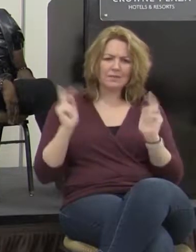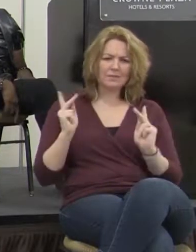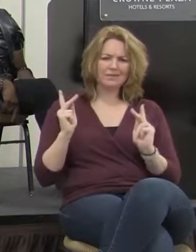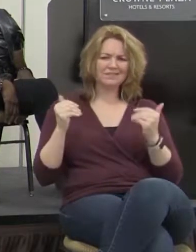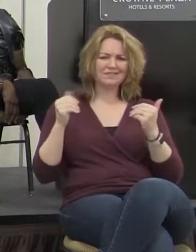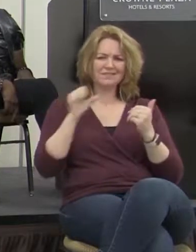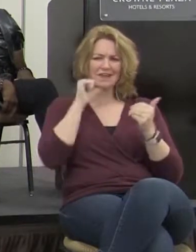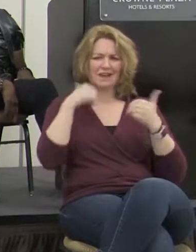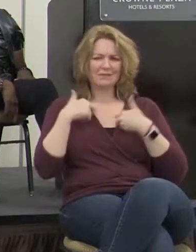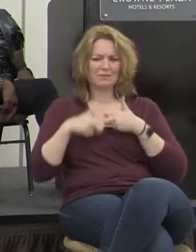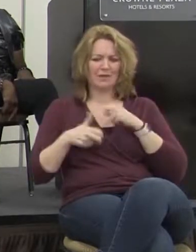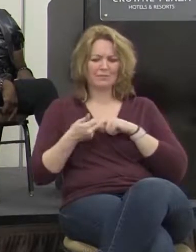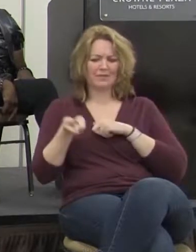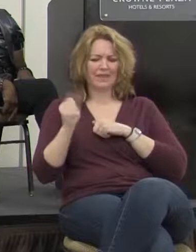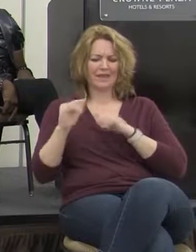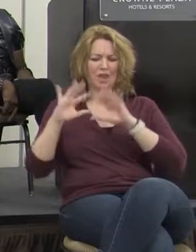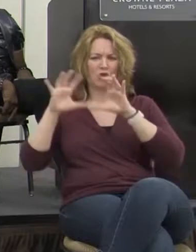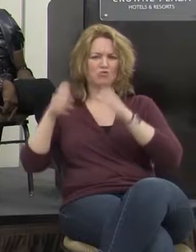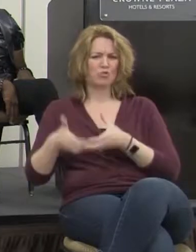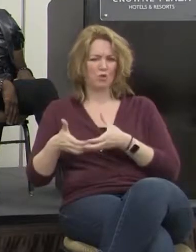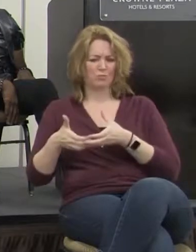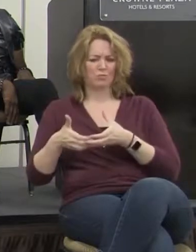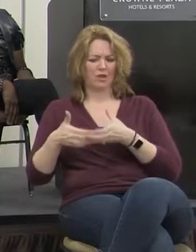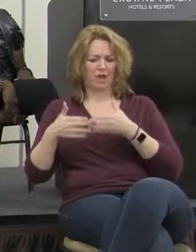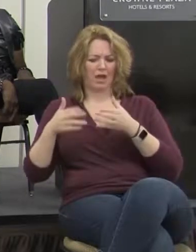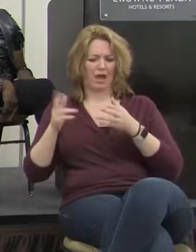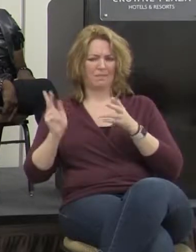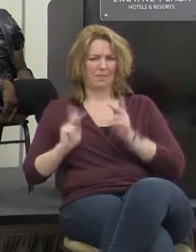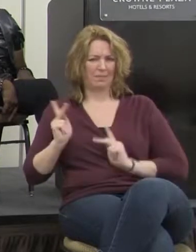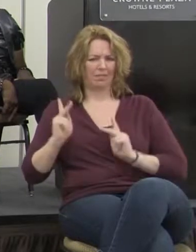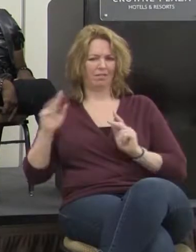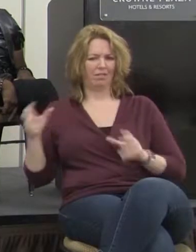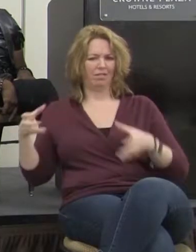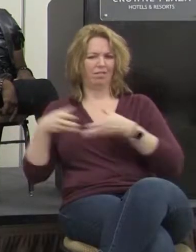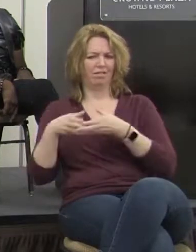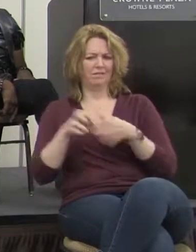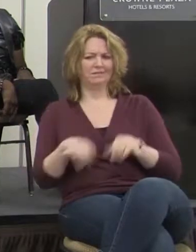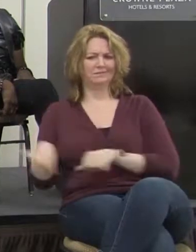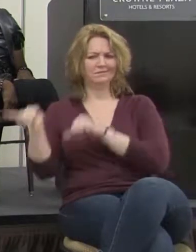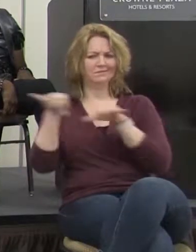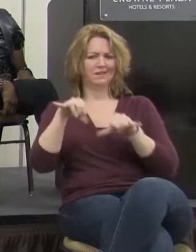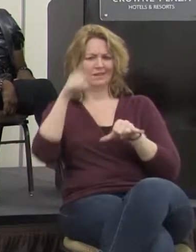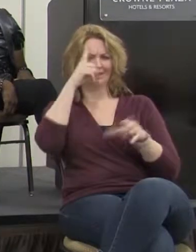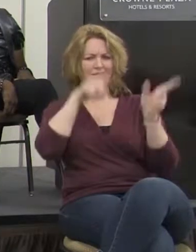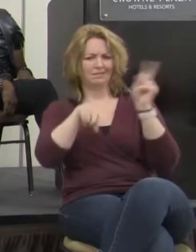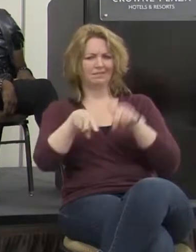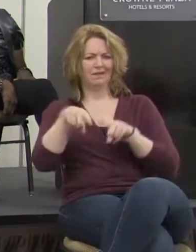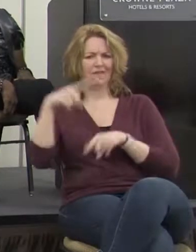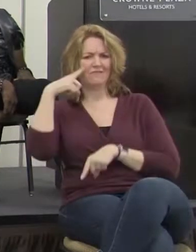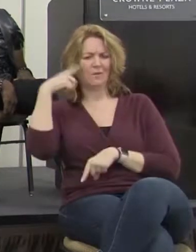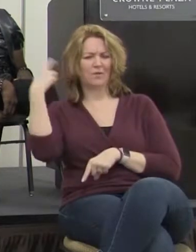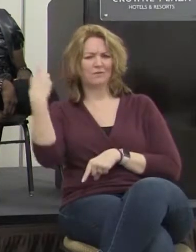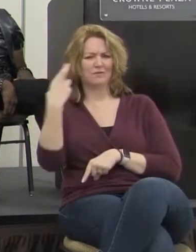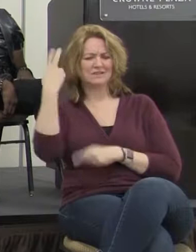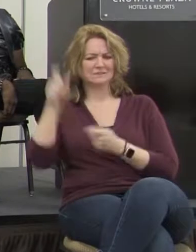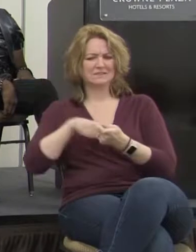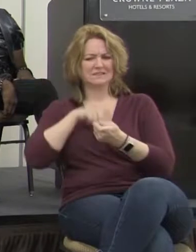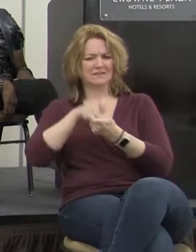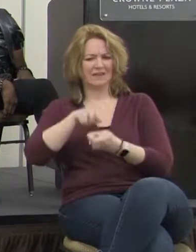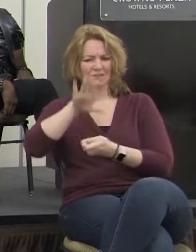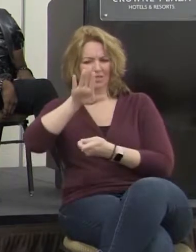have a problem with any group of humans choosing to gather with other like humans for reasons specific to